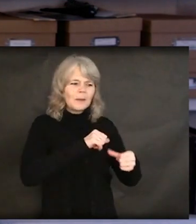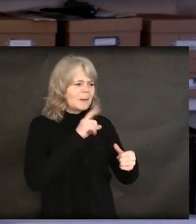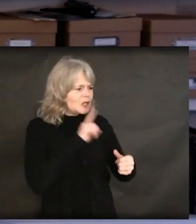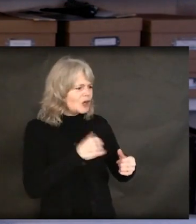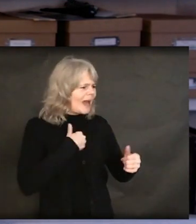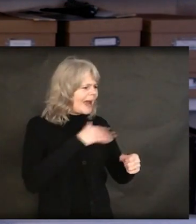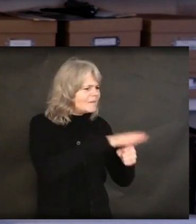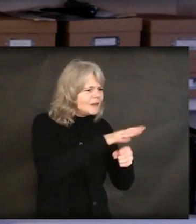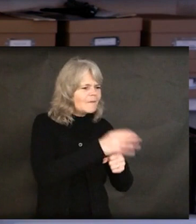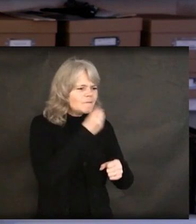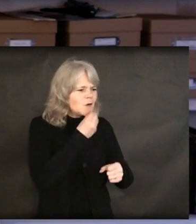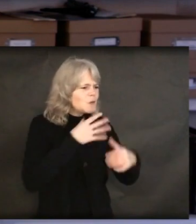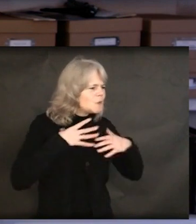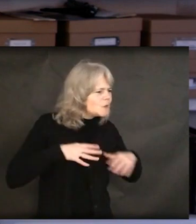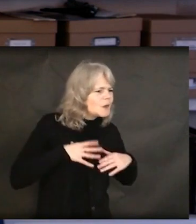their neighbor?